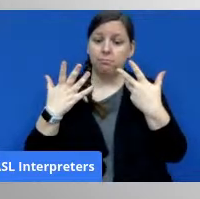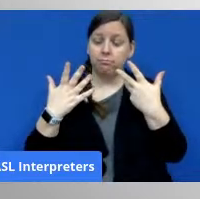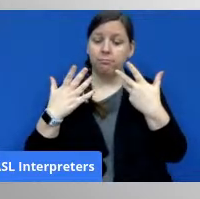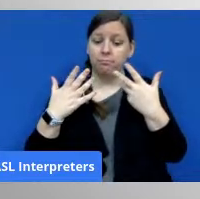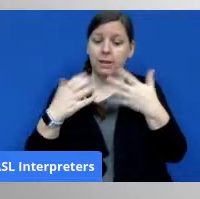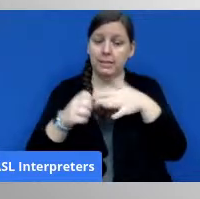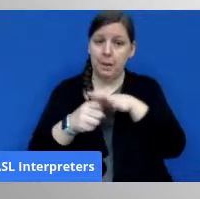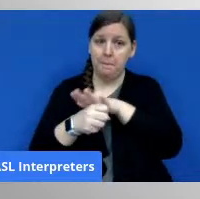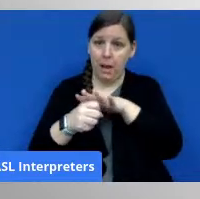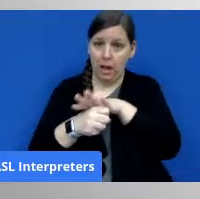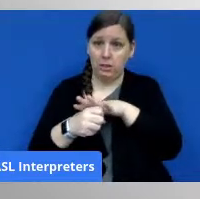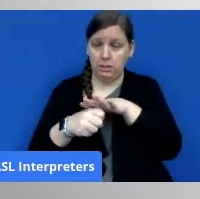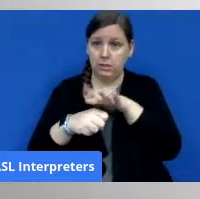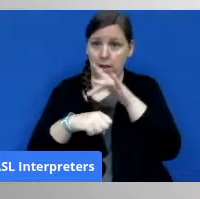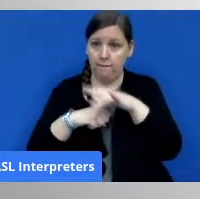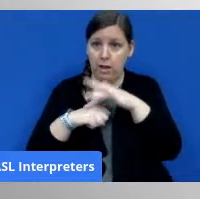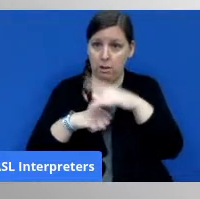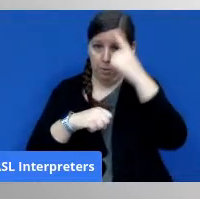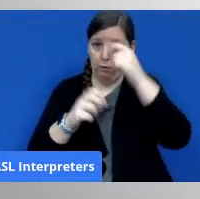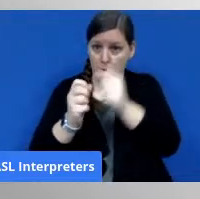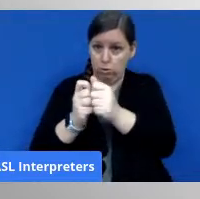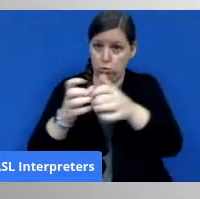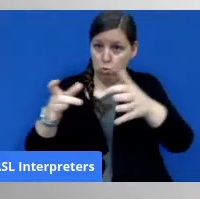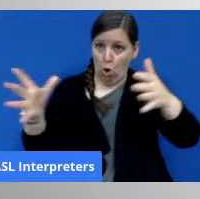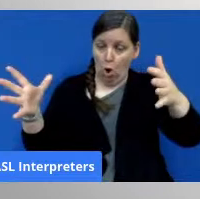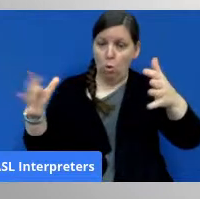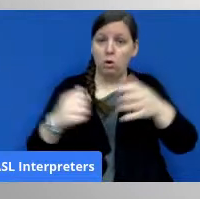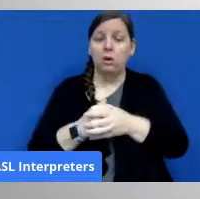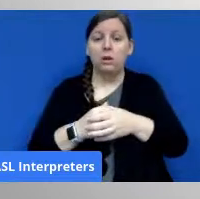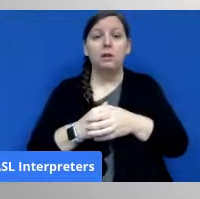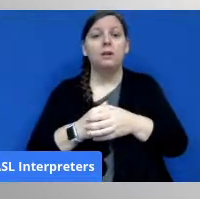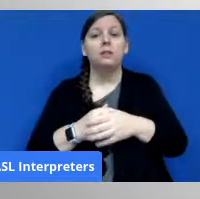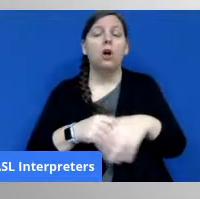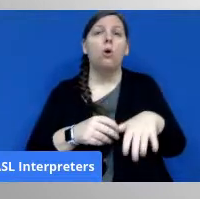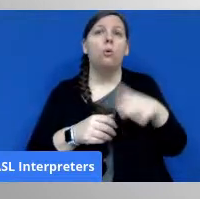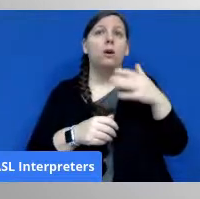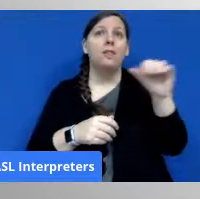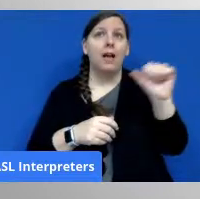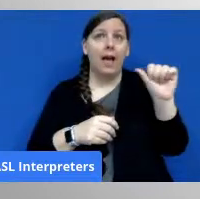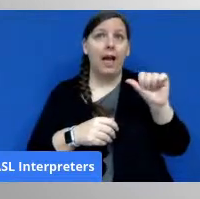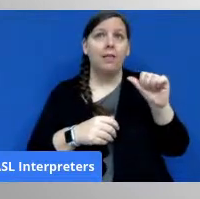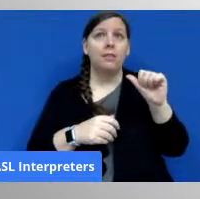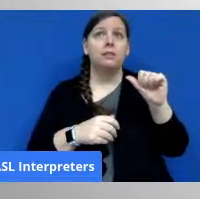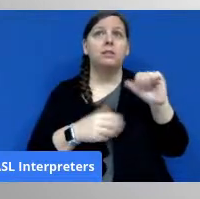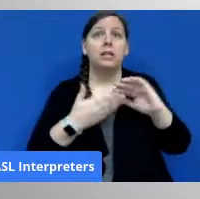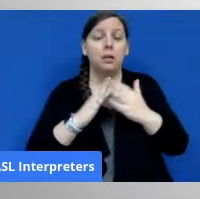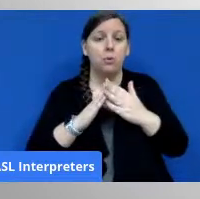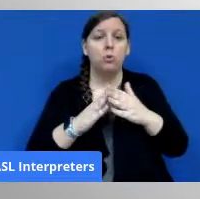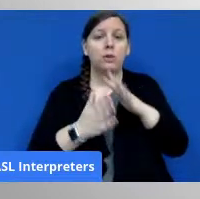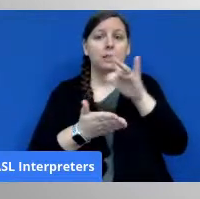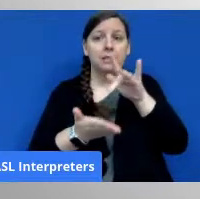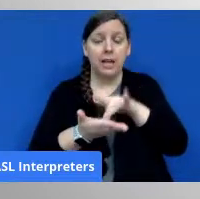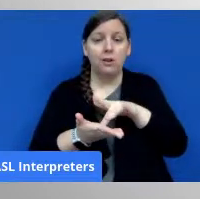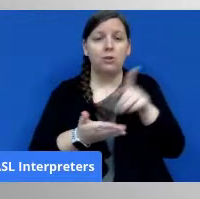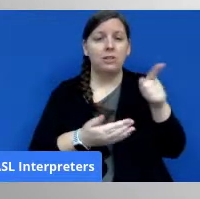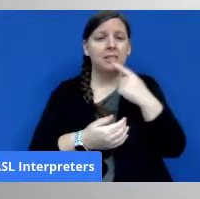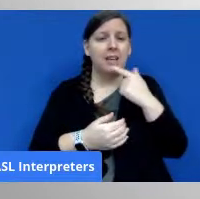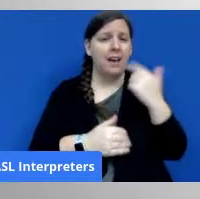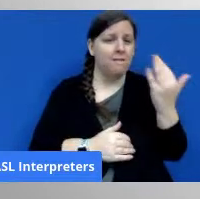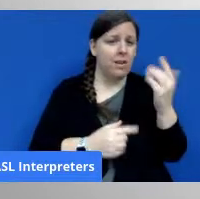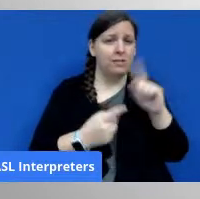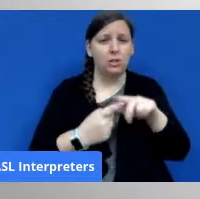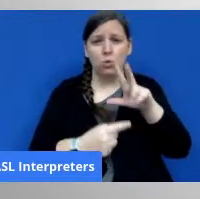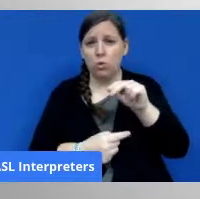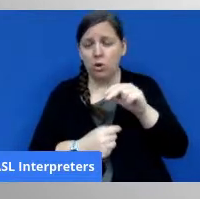Community Center, you said 15 to 30. I'm sure it varies. Do